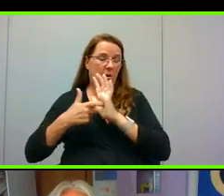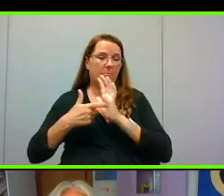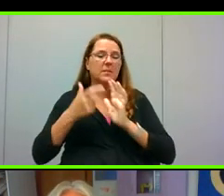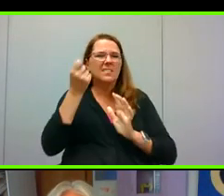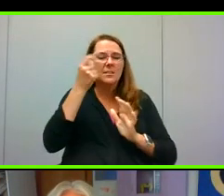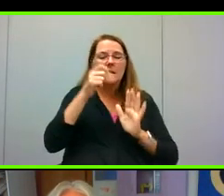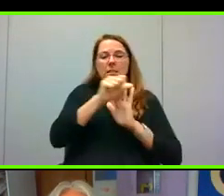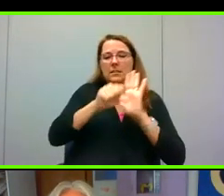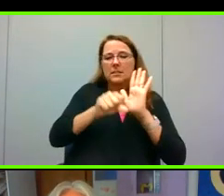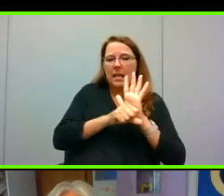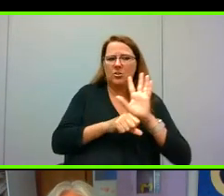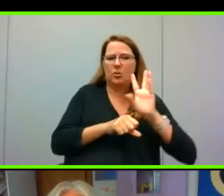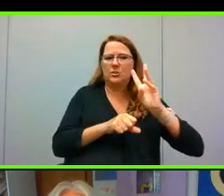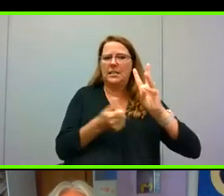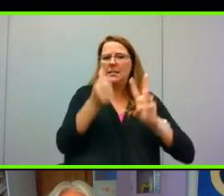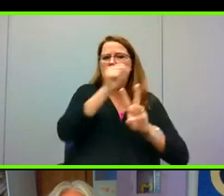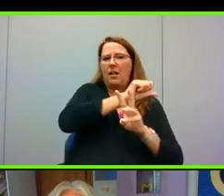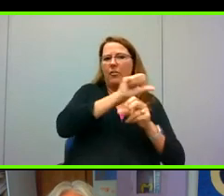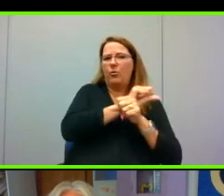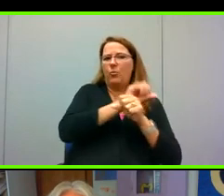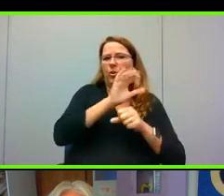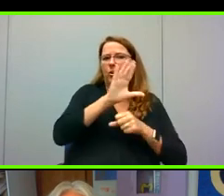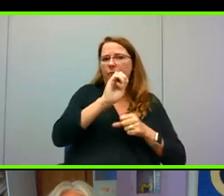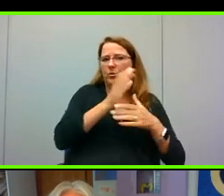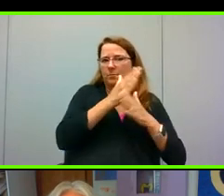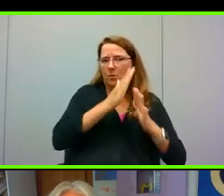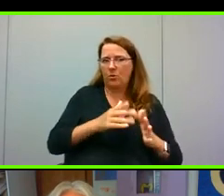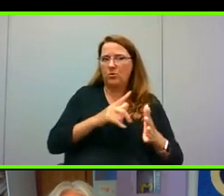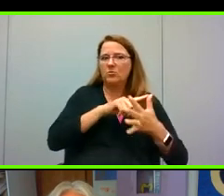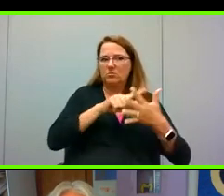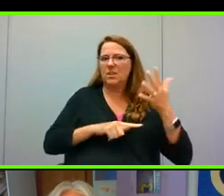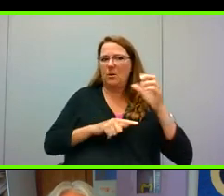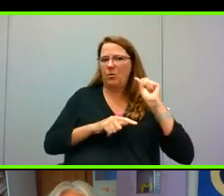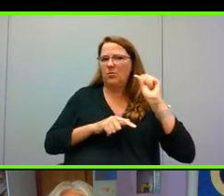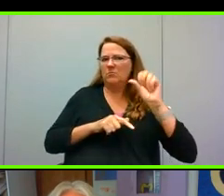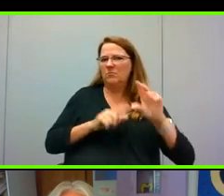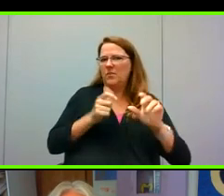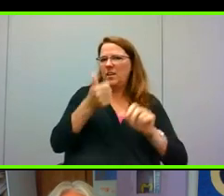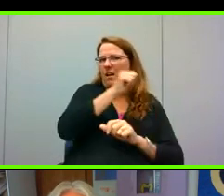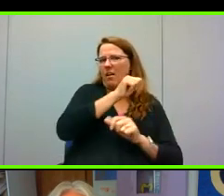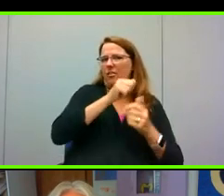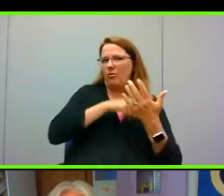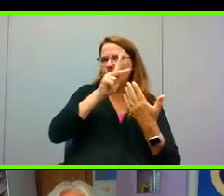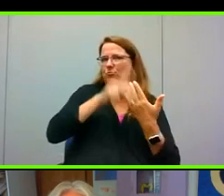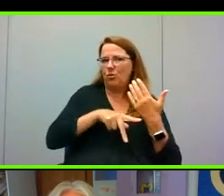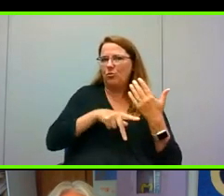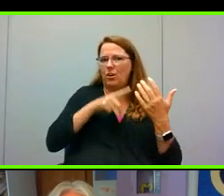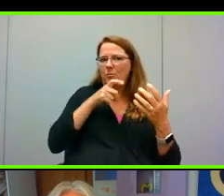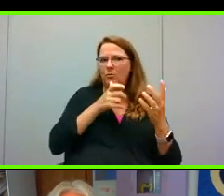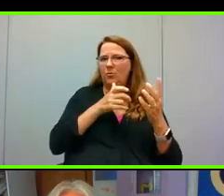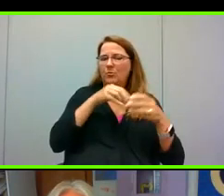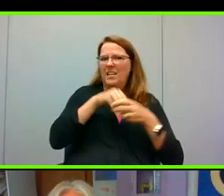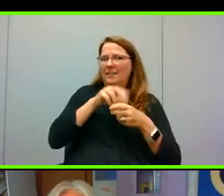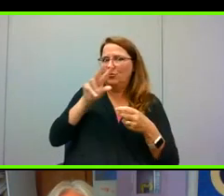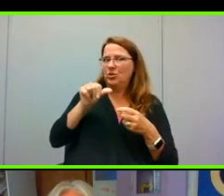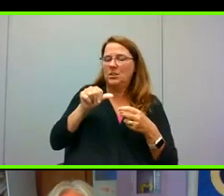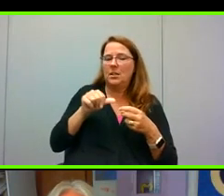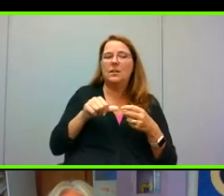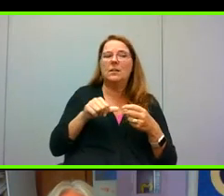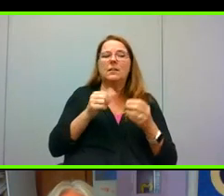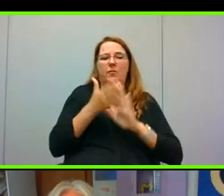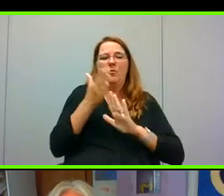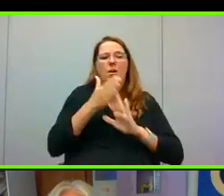with their 6 other workforce partners, which are, I will tell you, the other programs which are through in Virginia, they're